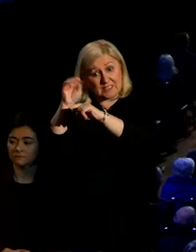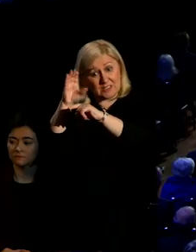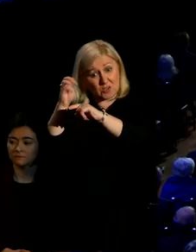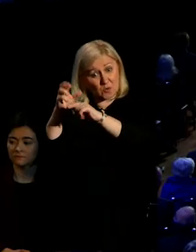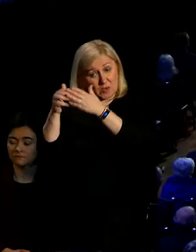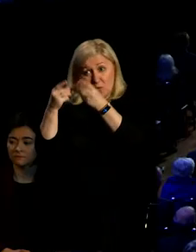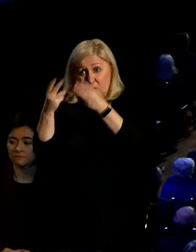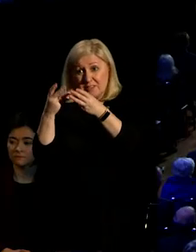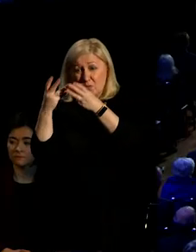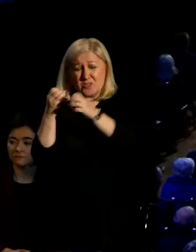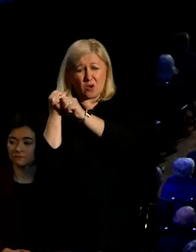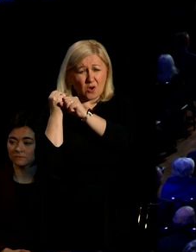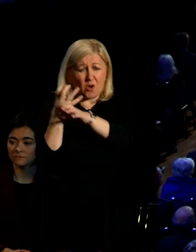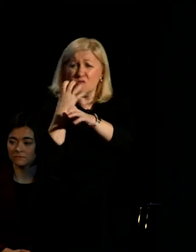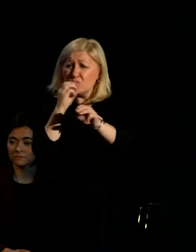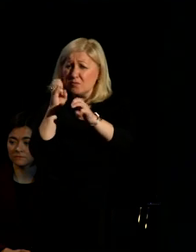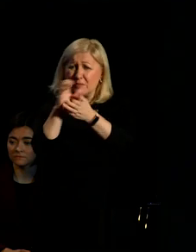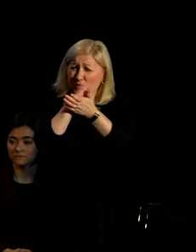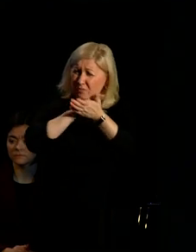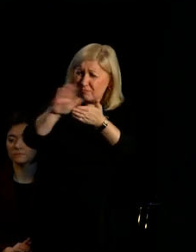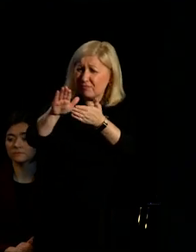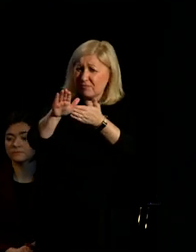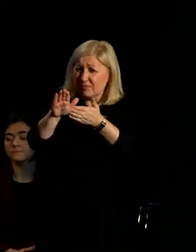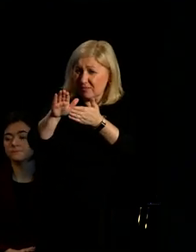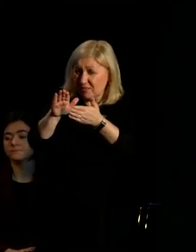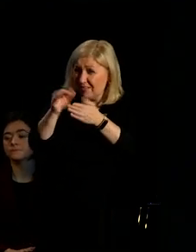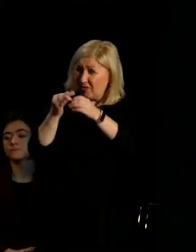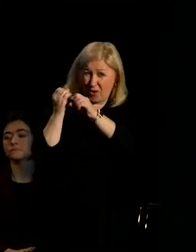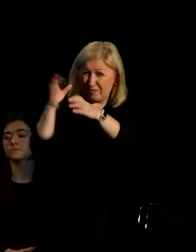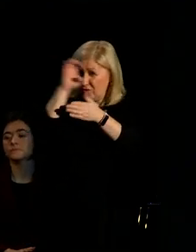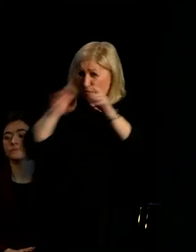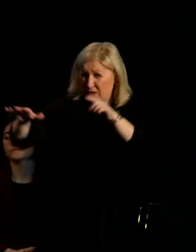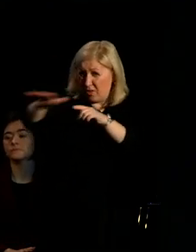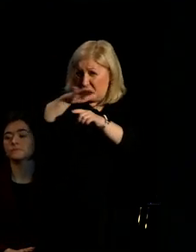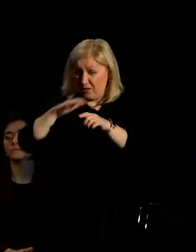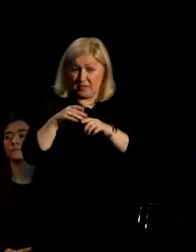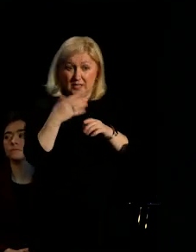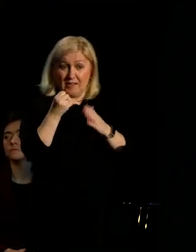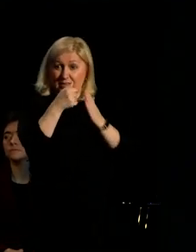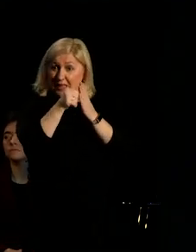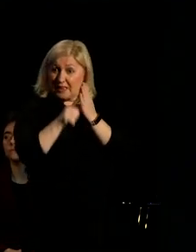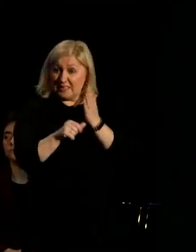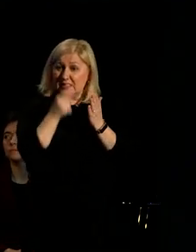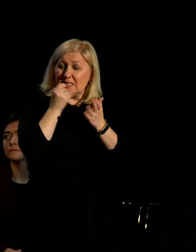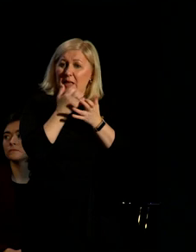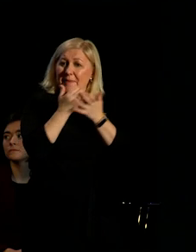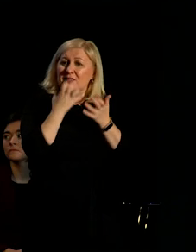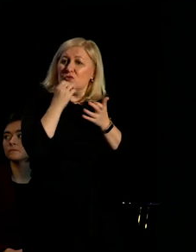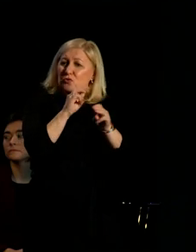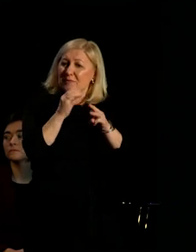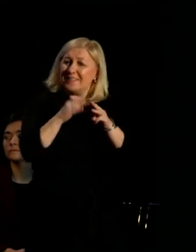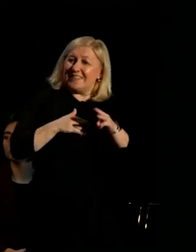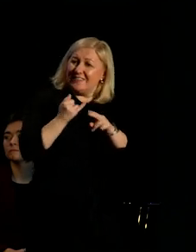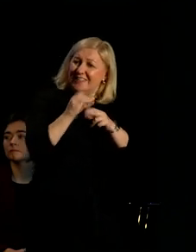of the Jewish people of Europe. Adolf Eichmann presented the delegates with a list of the number of Jews living in